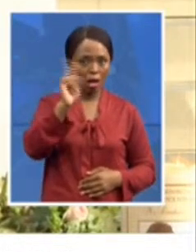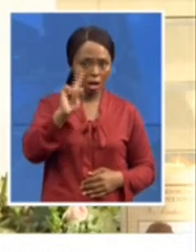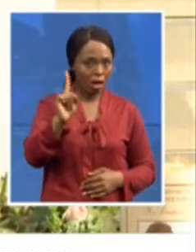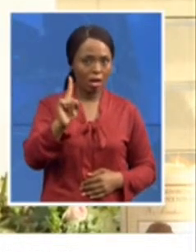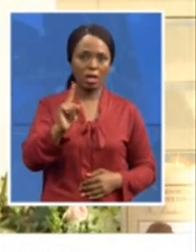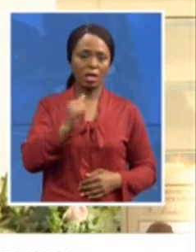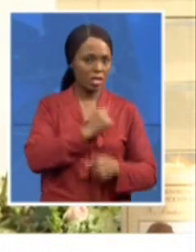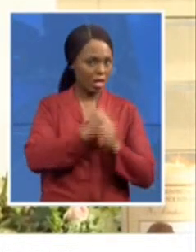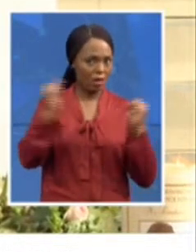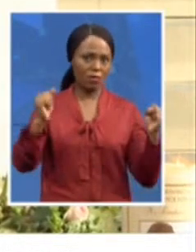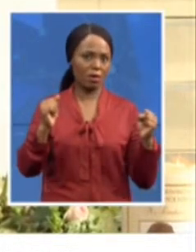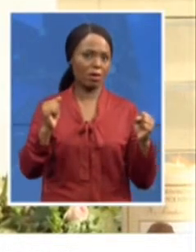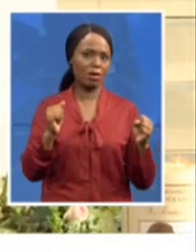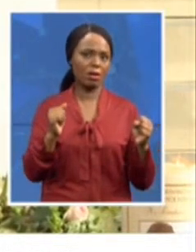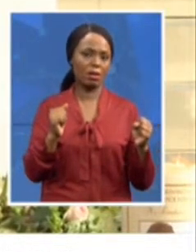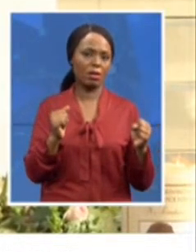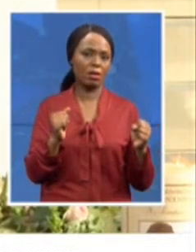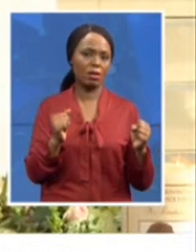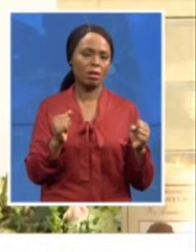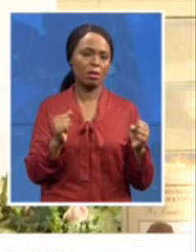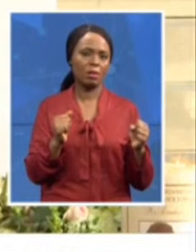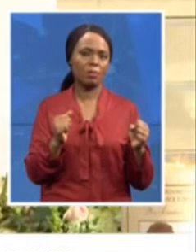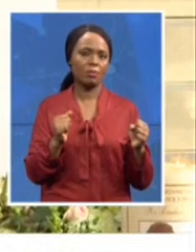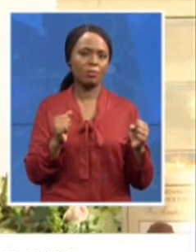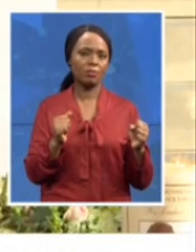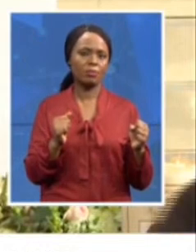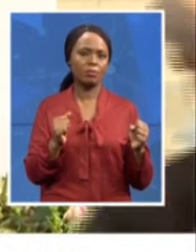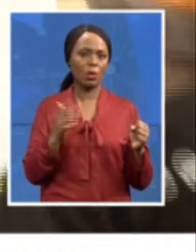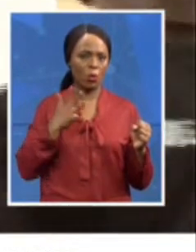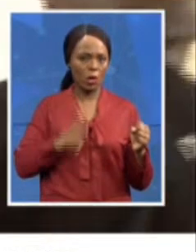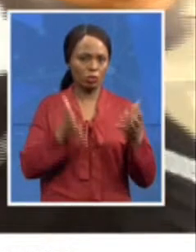Goko was someone who was always sharp and astute.